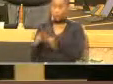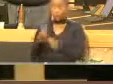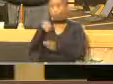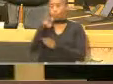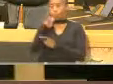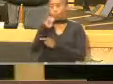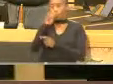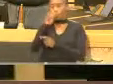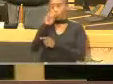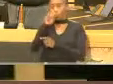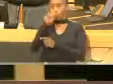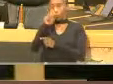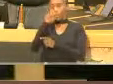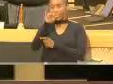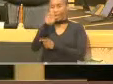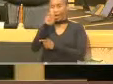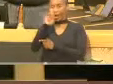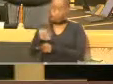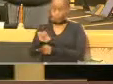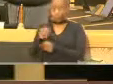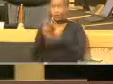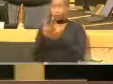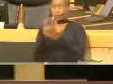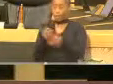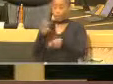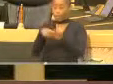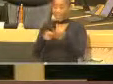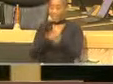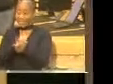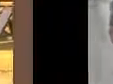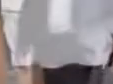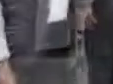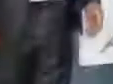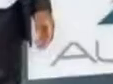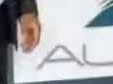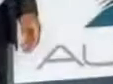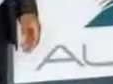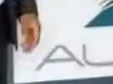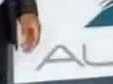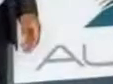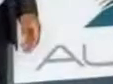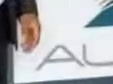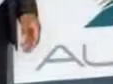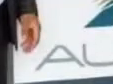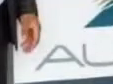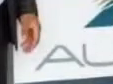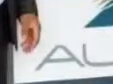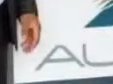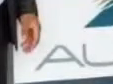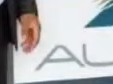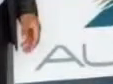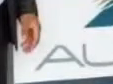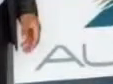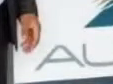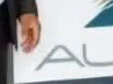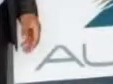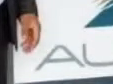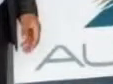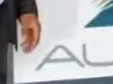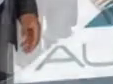commercialize their innovators. We visited that with the Premier